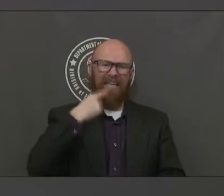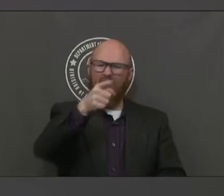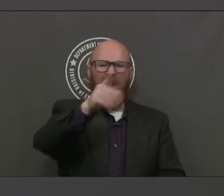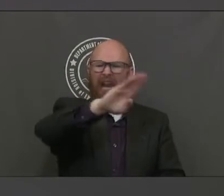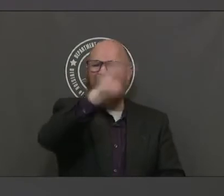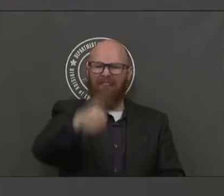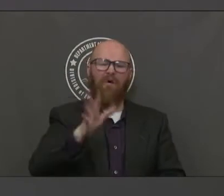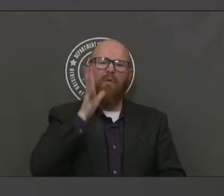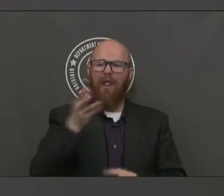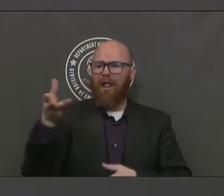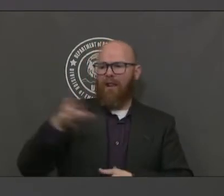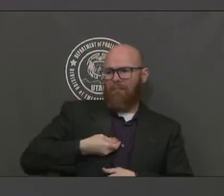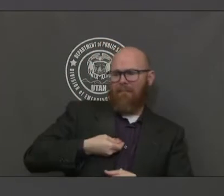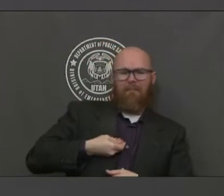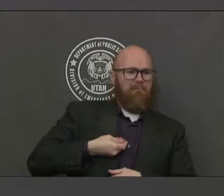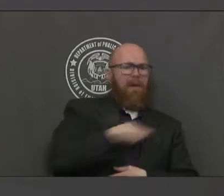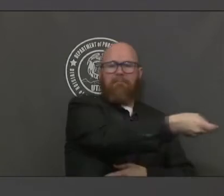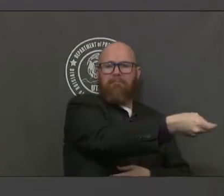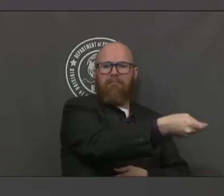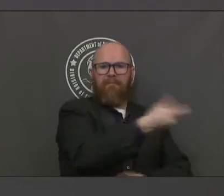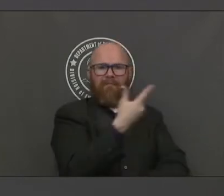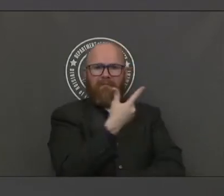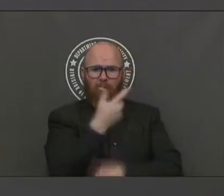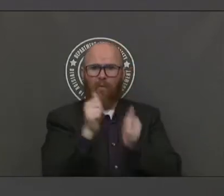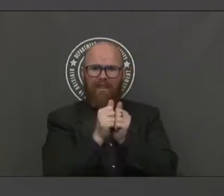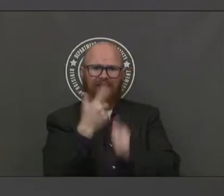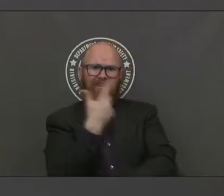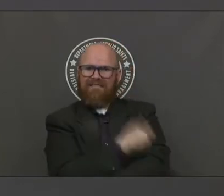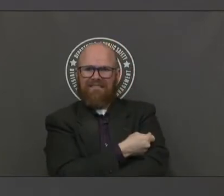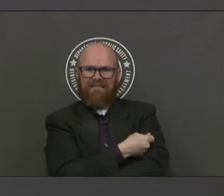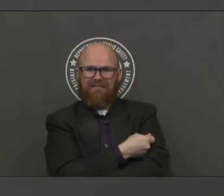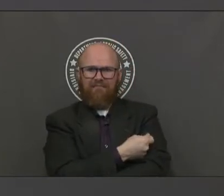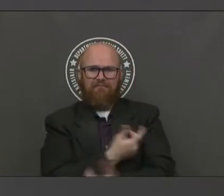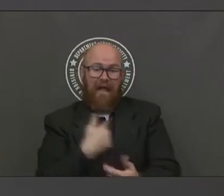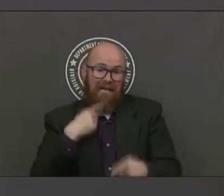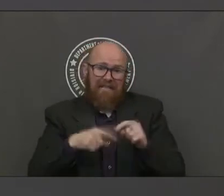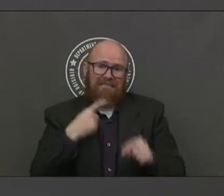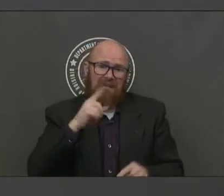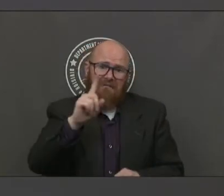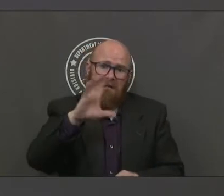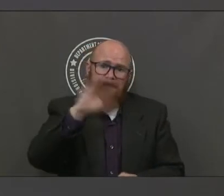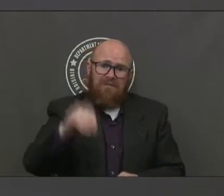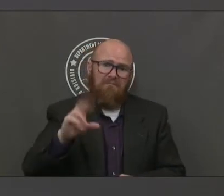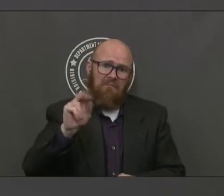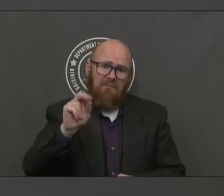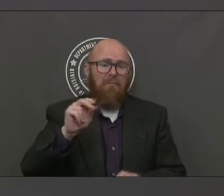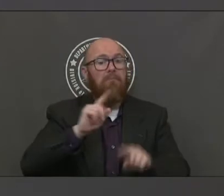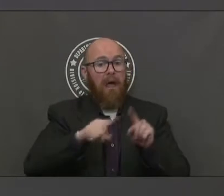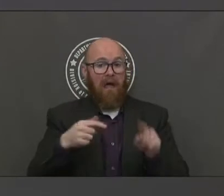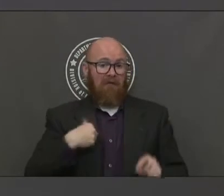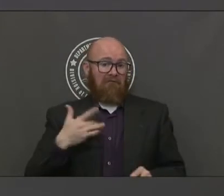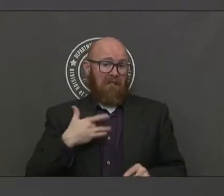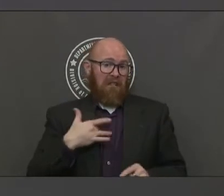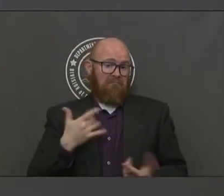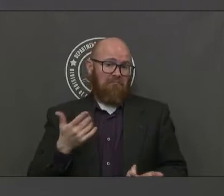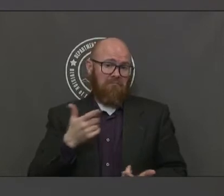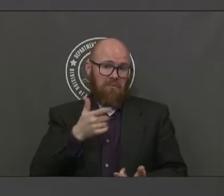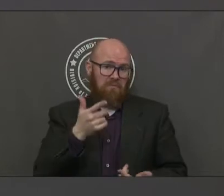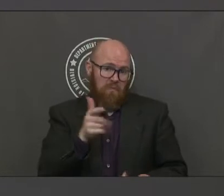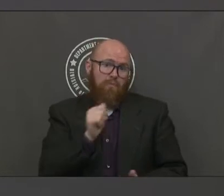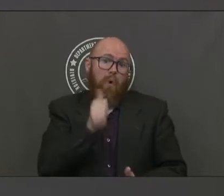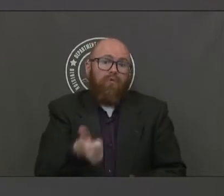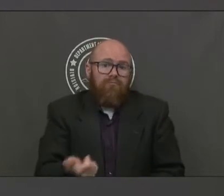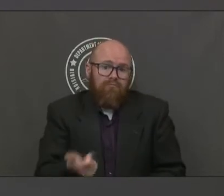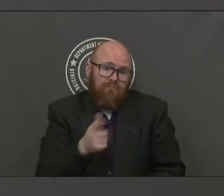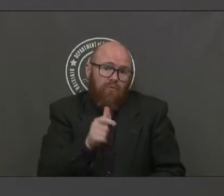your vaccine, but we also don't have one shred of evidence that you can. And in fact, all of the evidence that we've seen so far says that